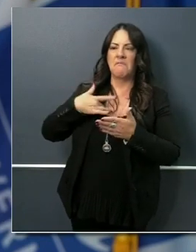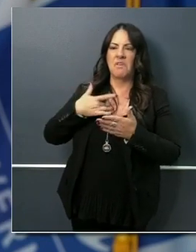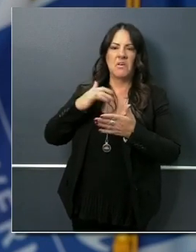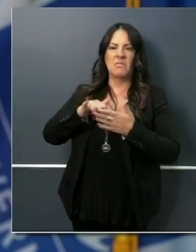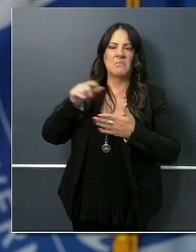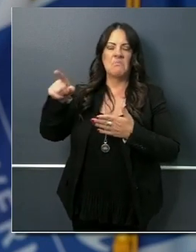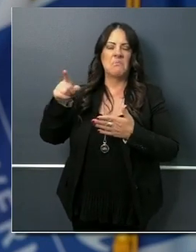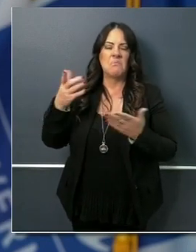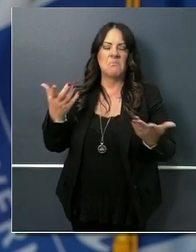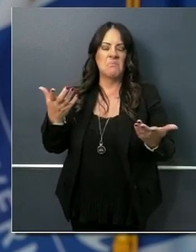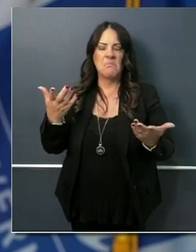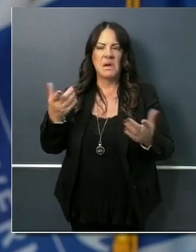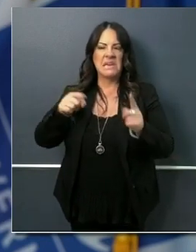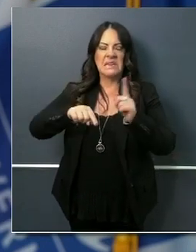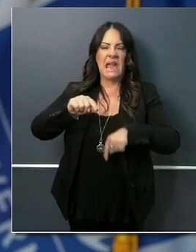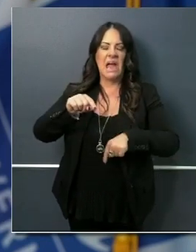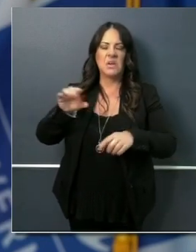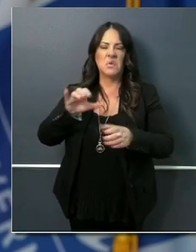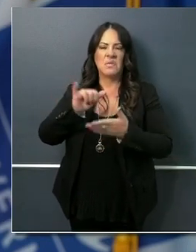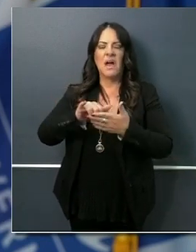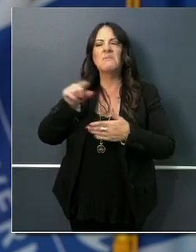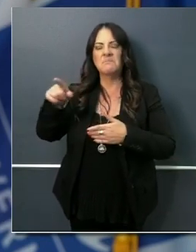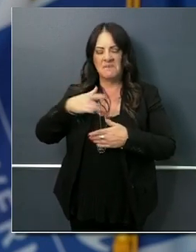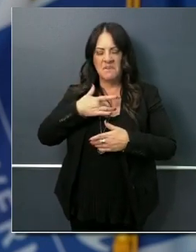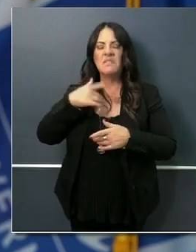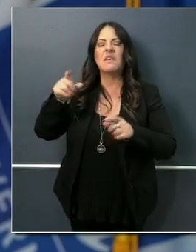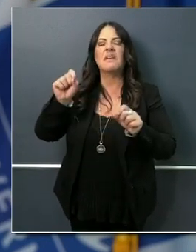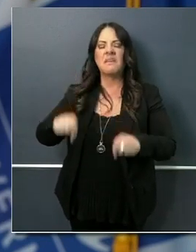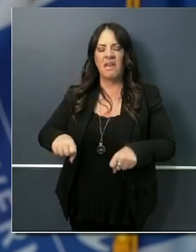or suggest otherwise that they cannot deliver.